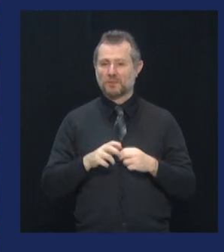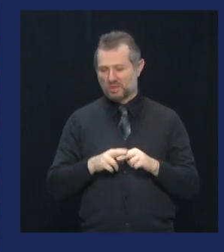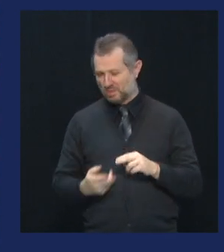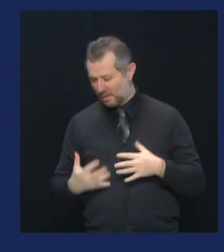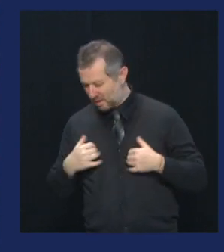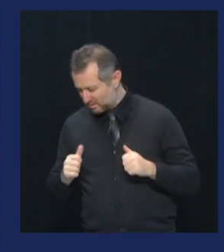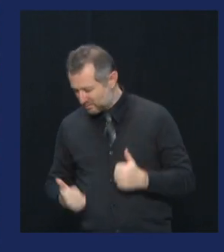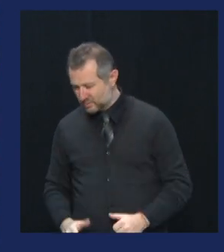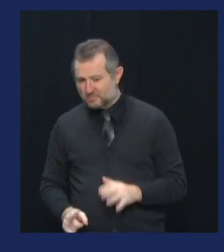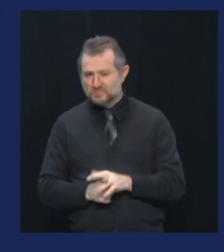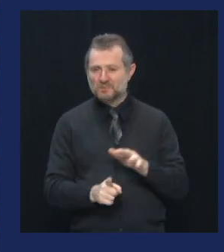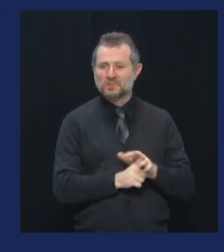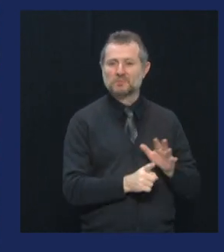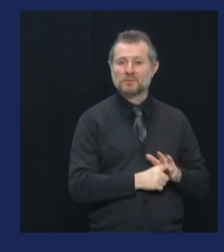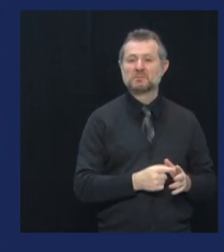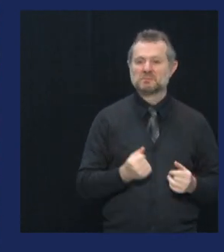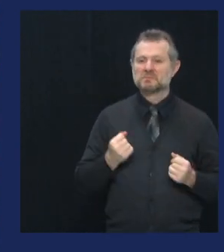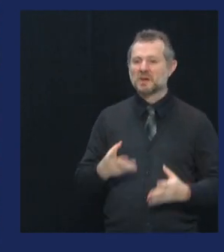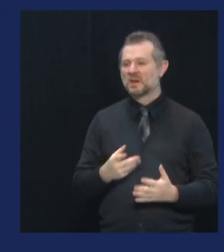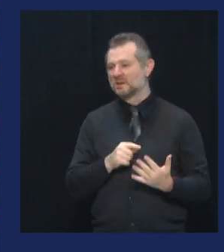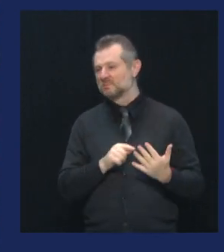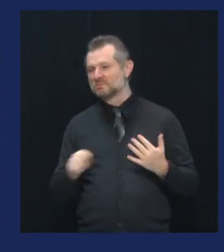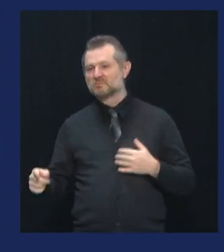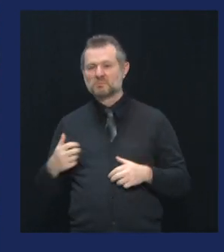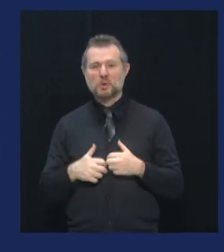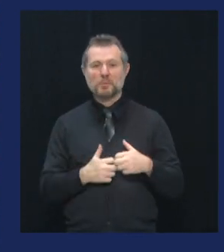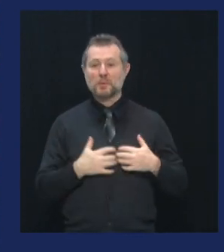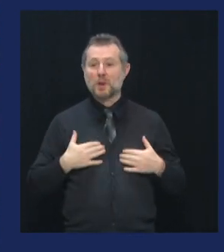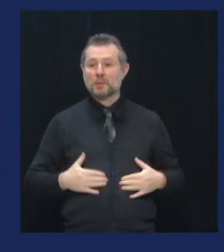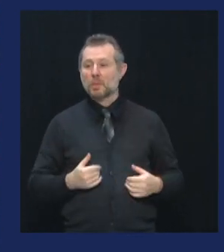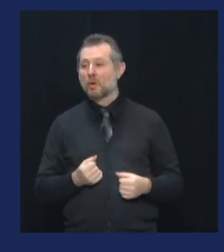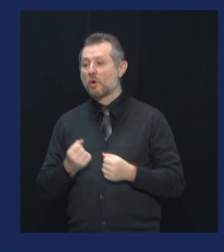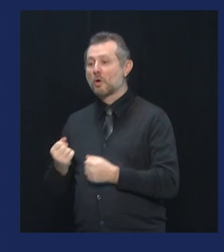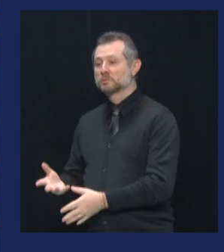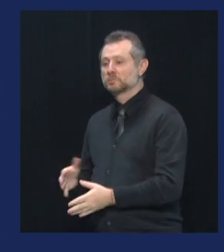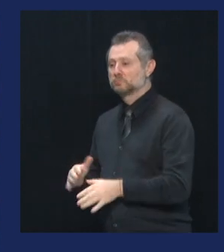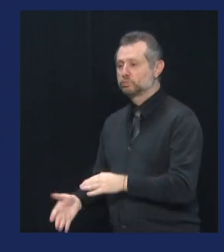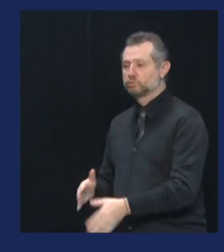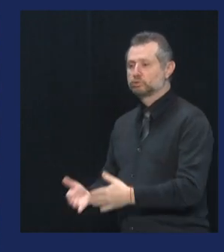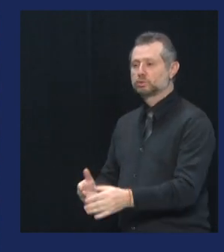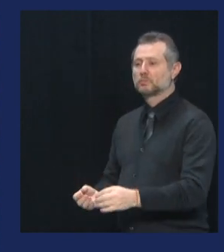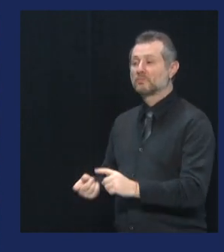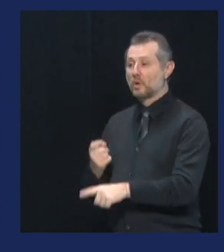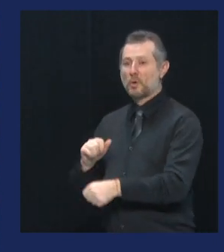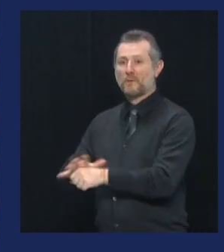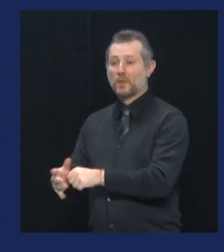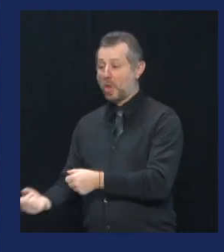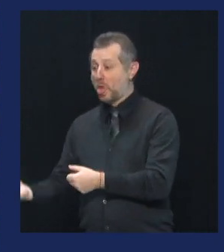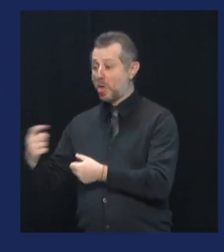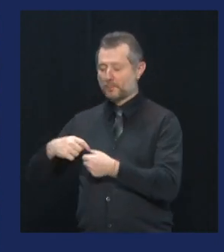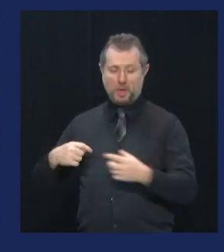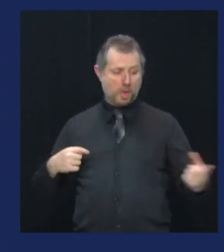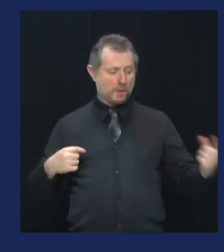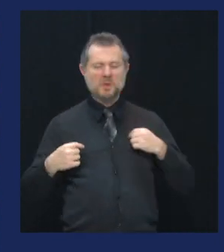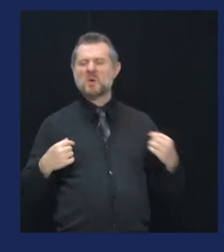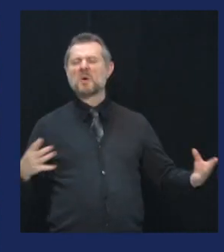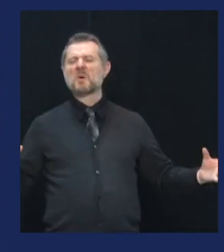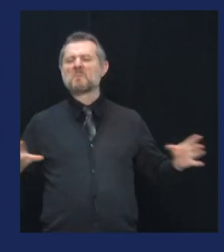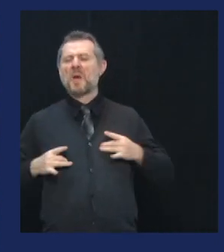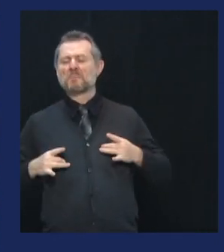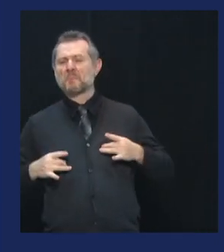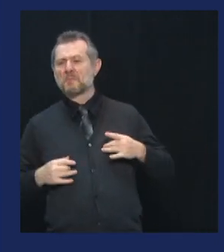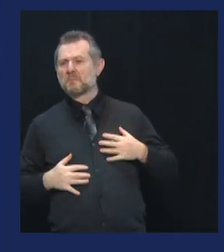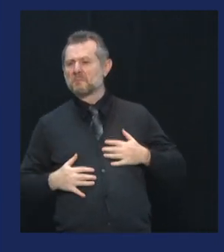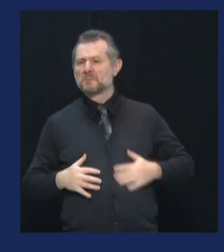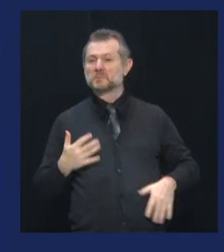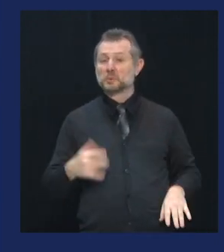were the causes of the increased death rates from COVID. Our green economy must also work for